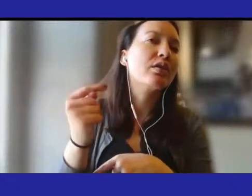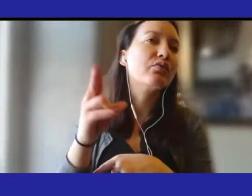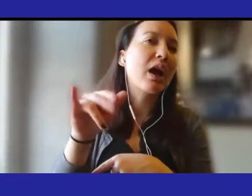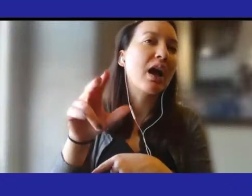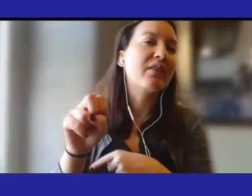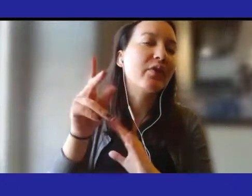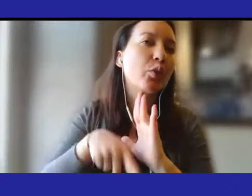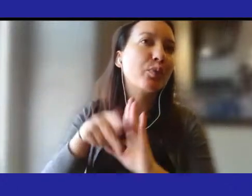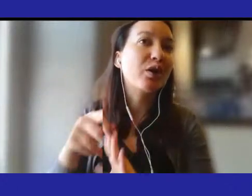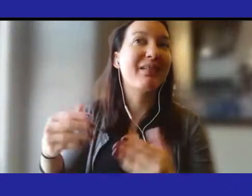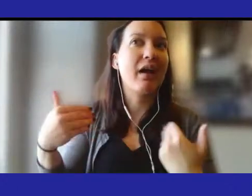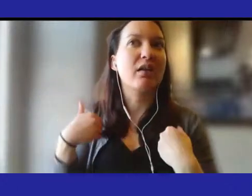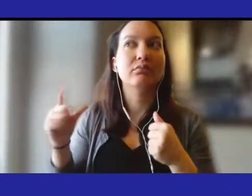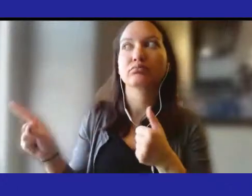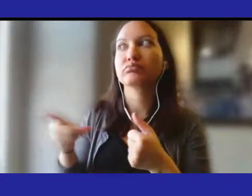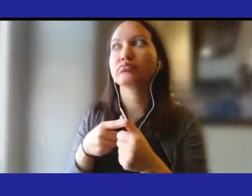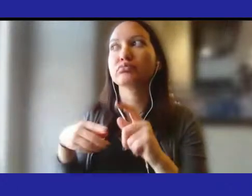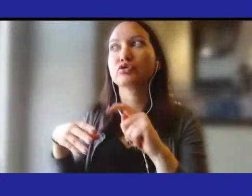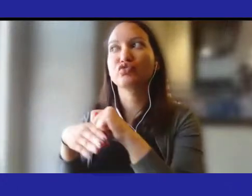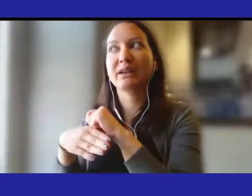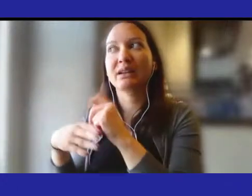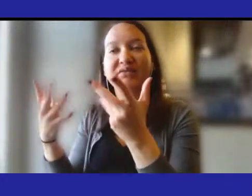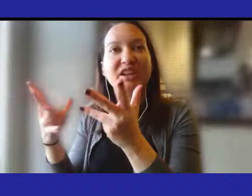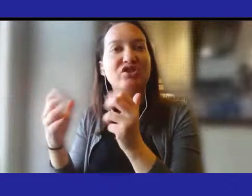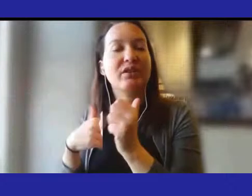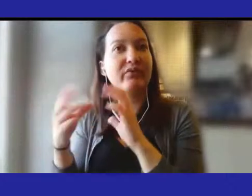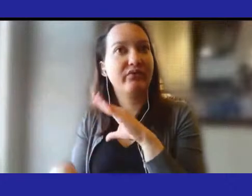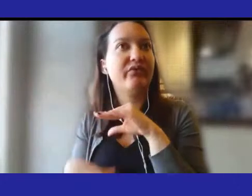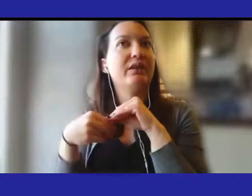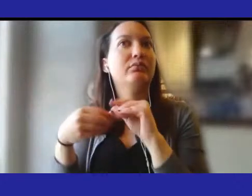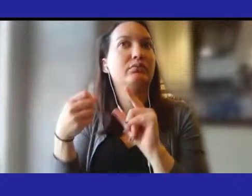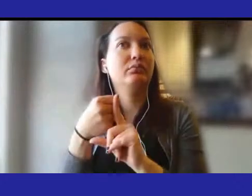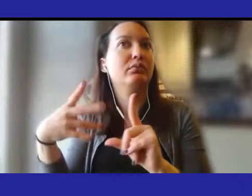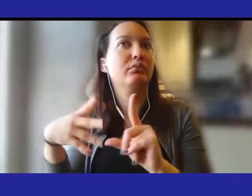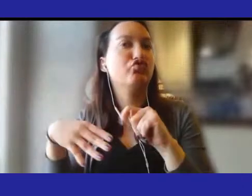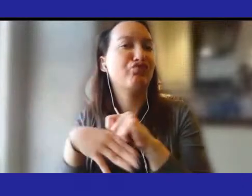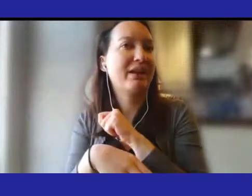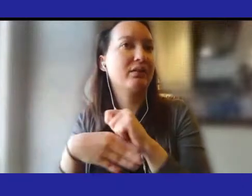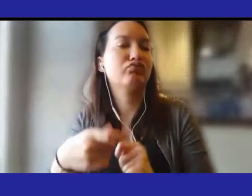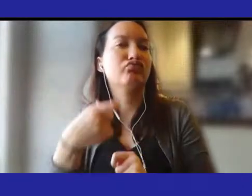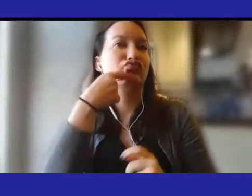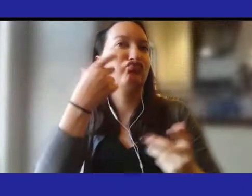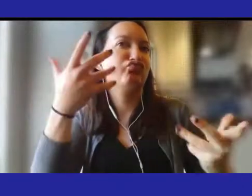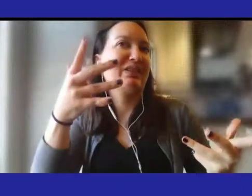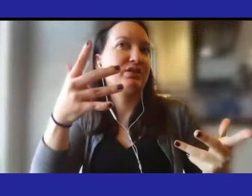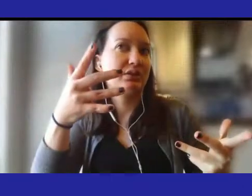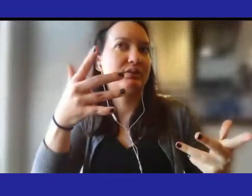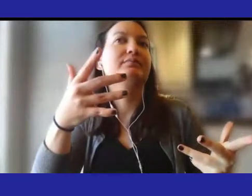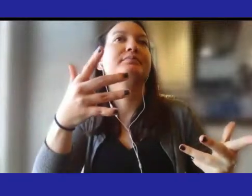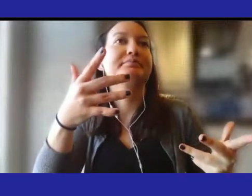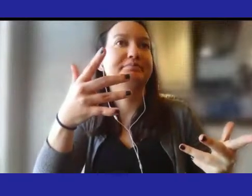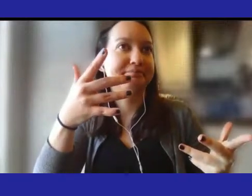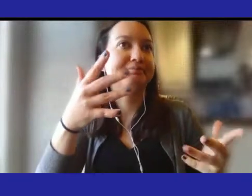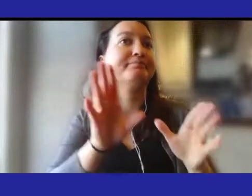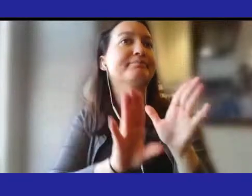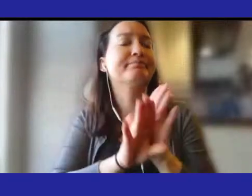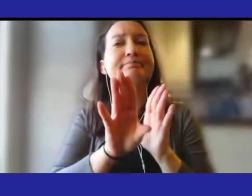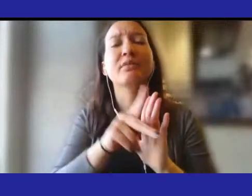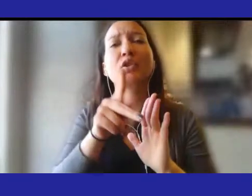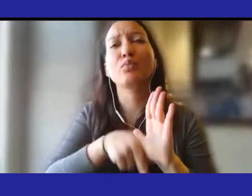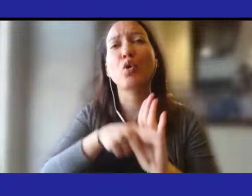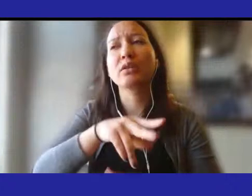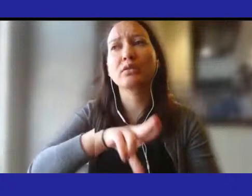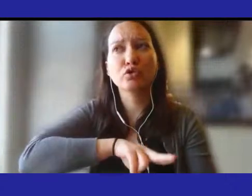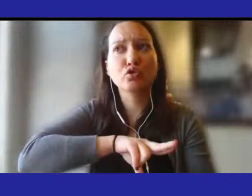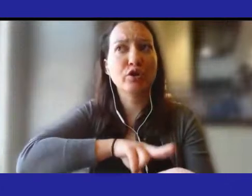had the initial EPIC training, then you get additional training, and we recently had it develop a program for nursing as